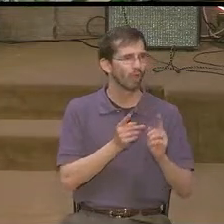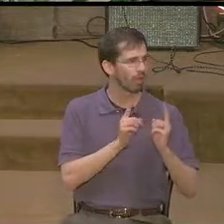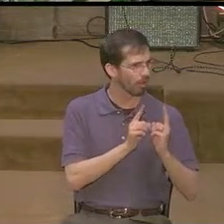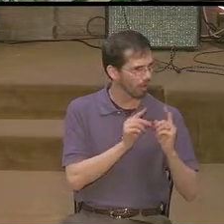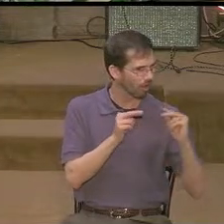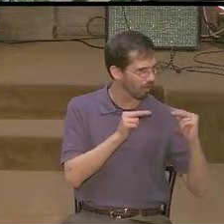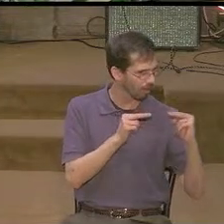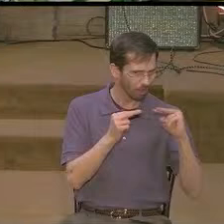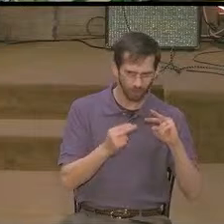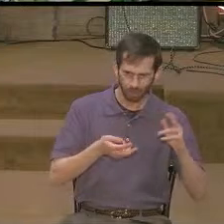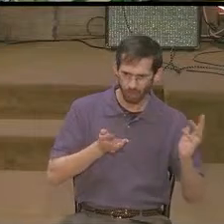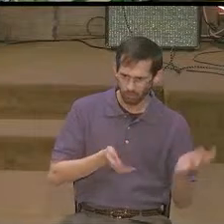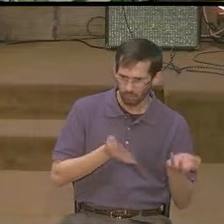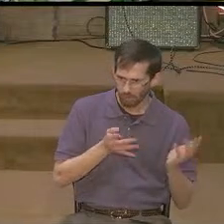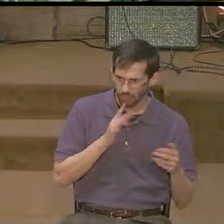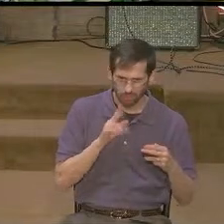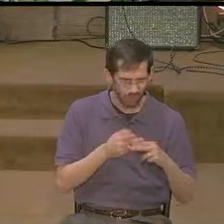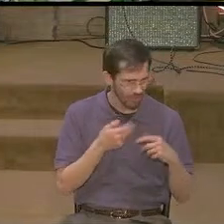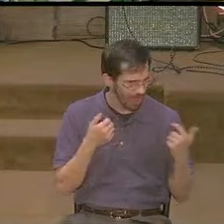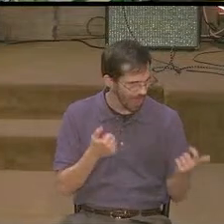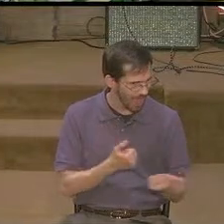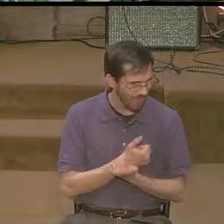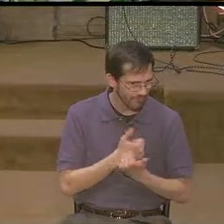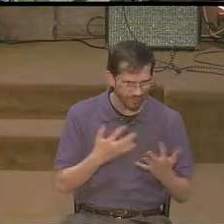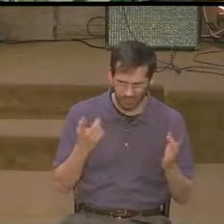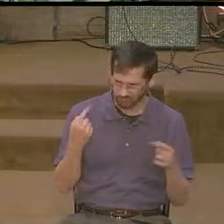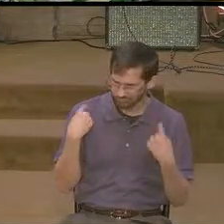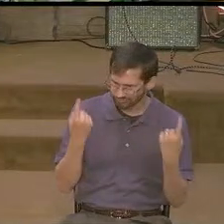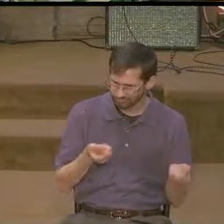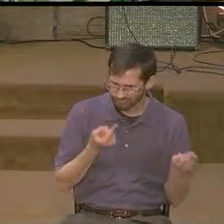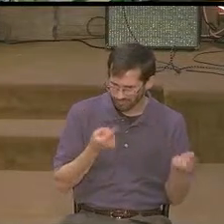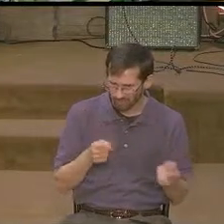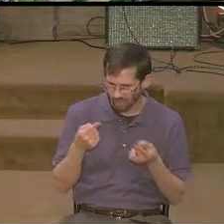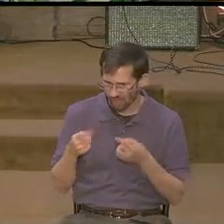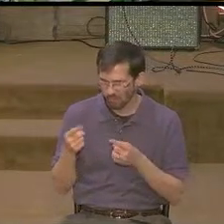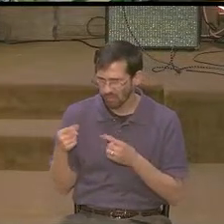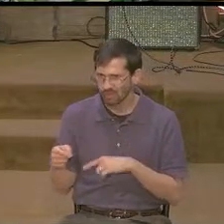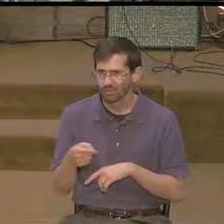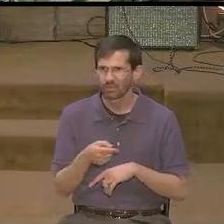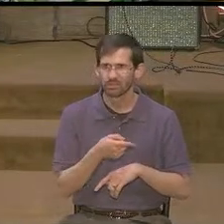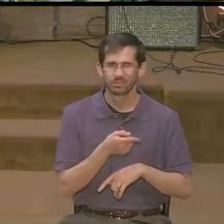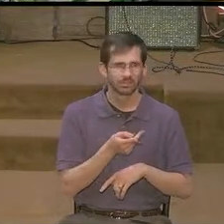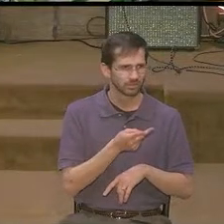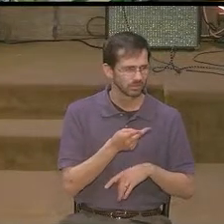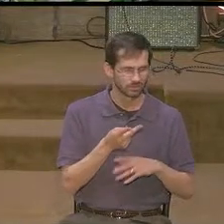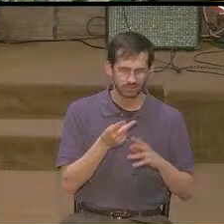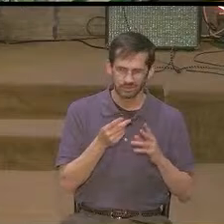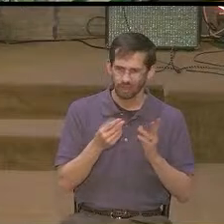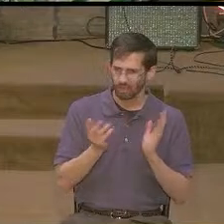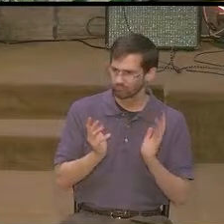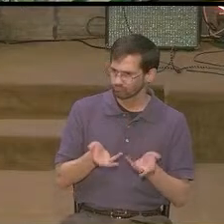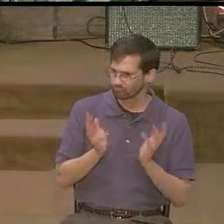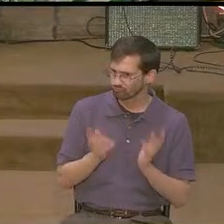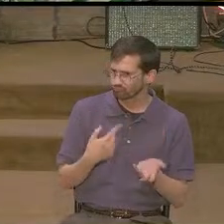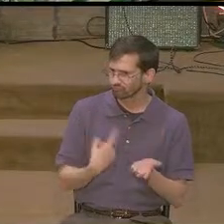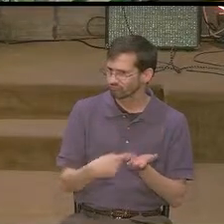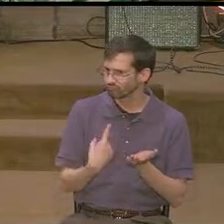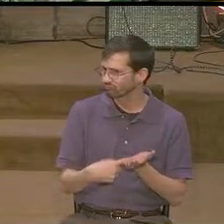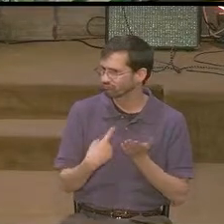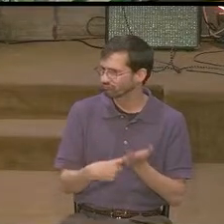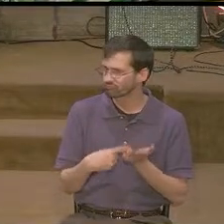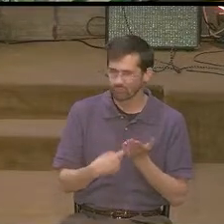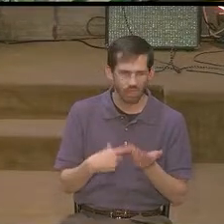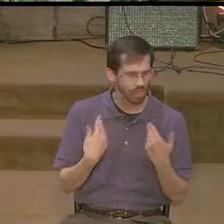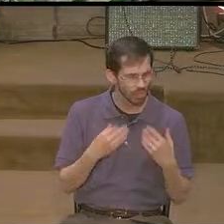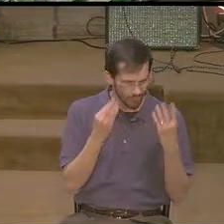was while they conversed and reasoned that Jesus himself drew near